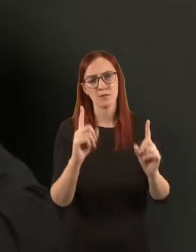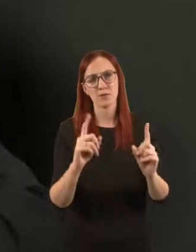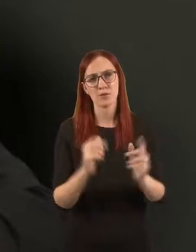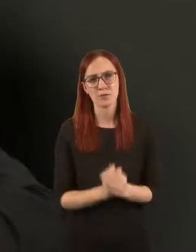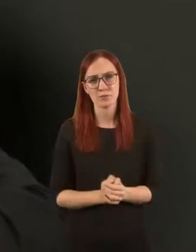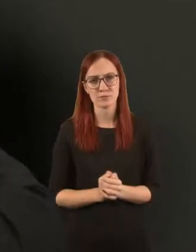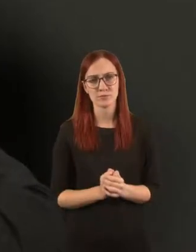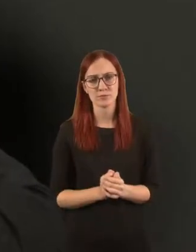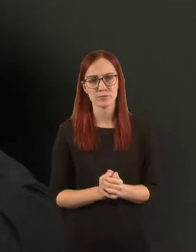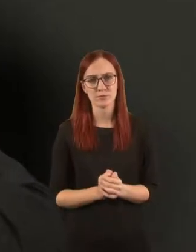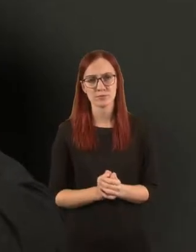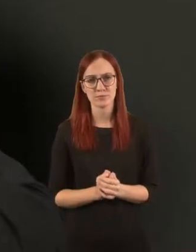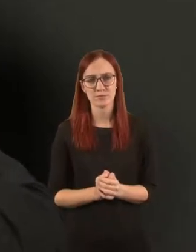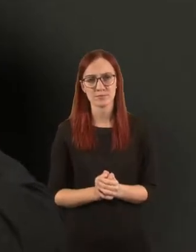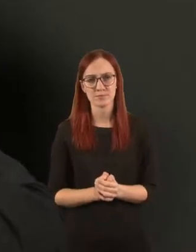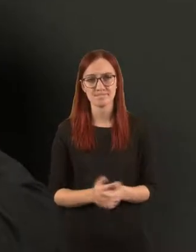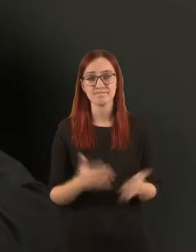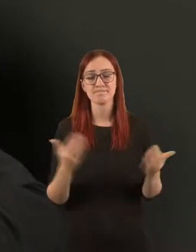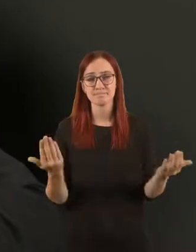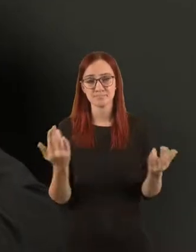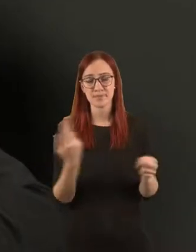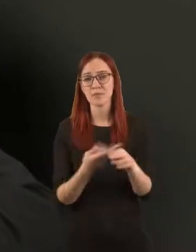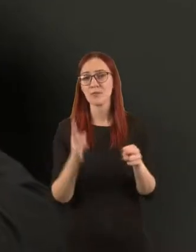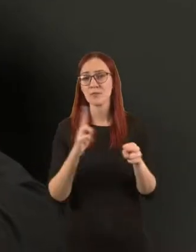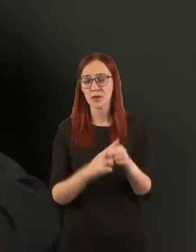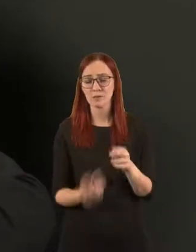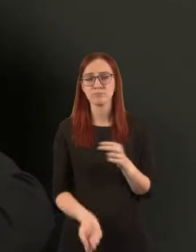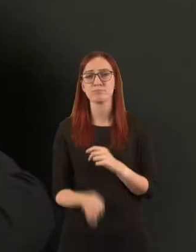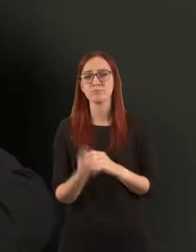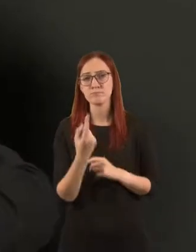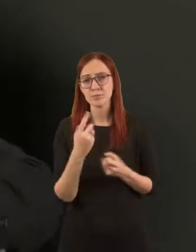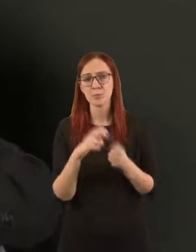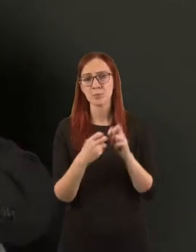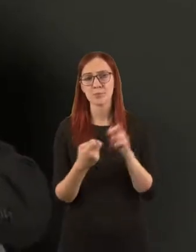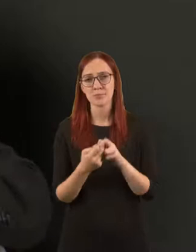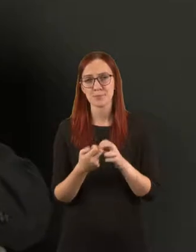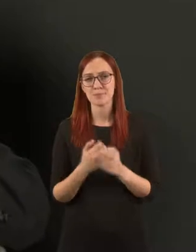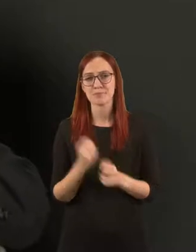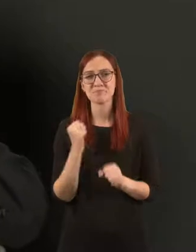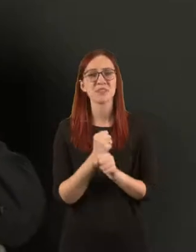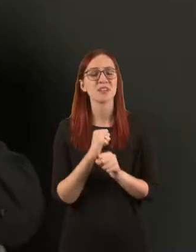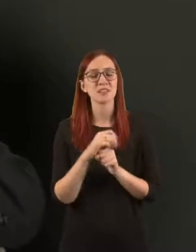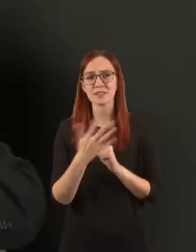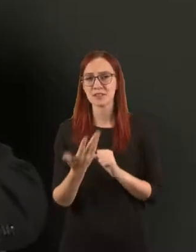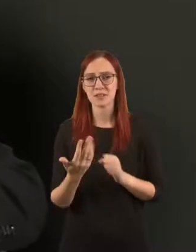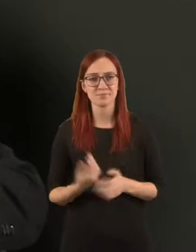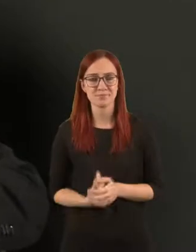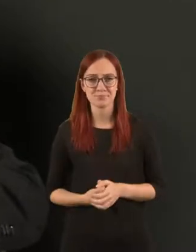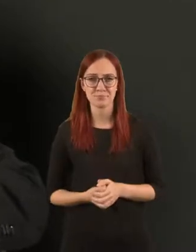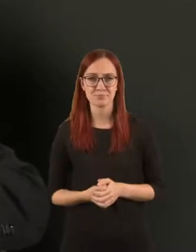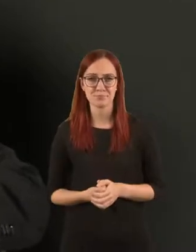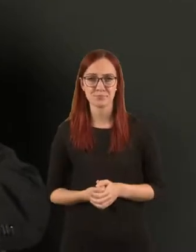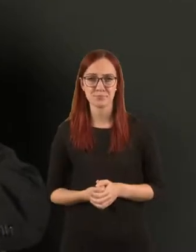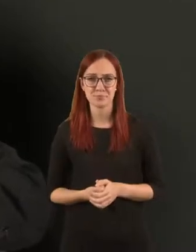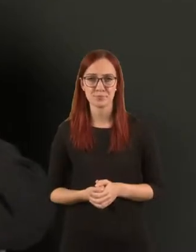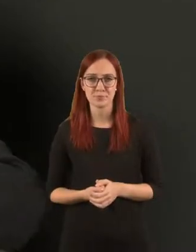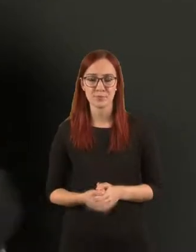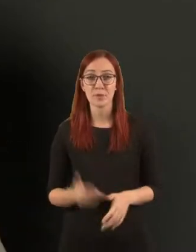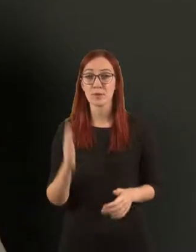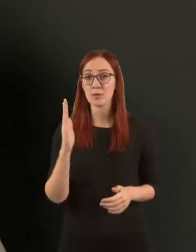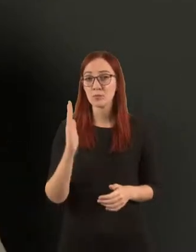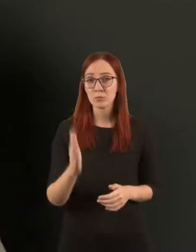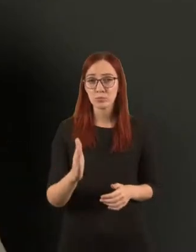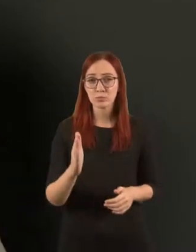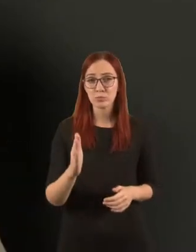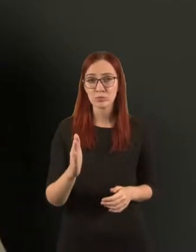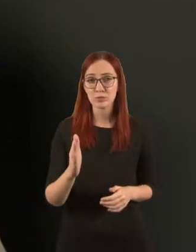it is a dilemma that you have. What we can do now, are we going to use public funds to finance